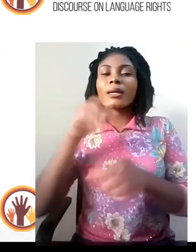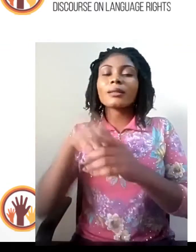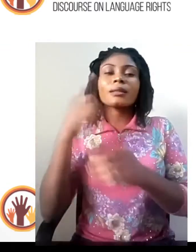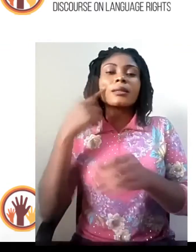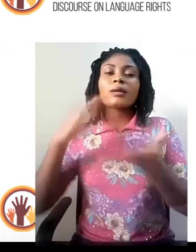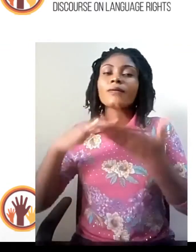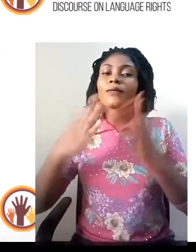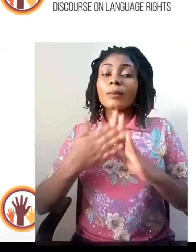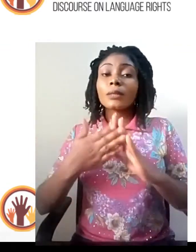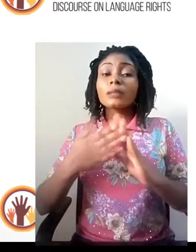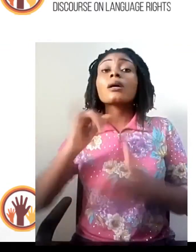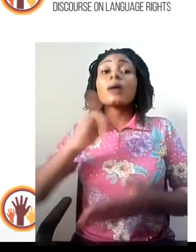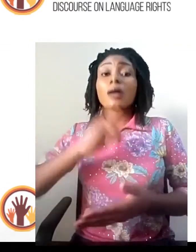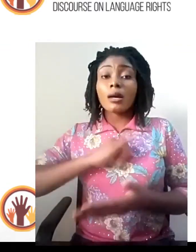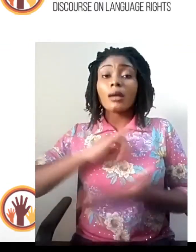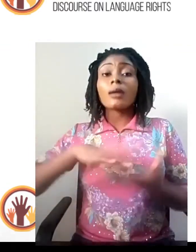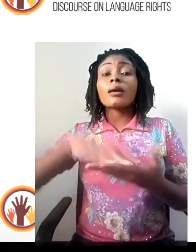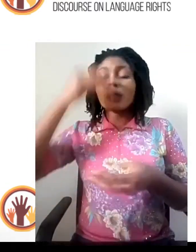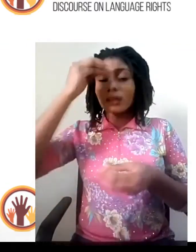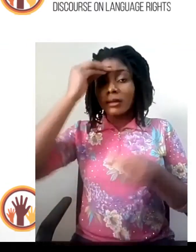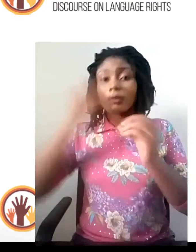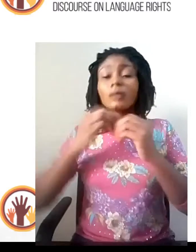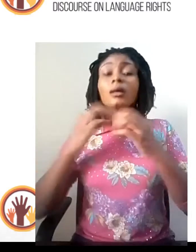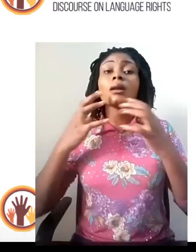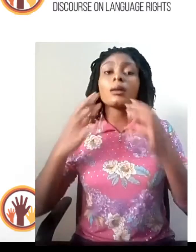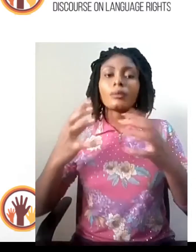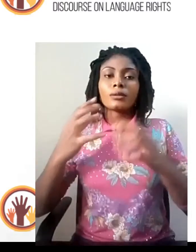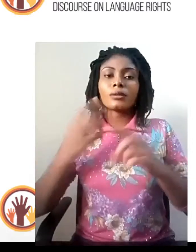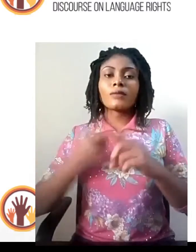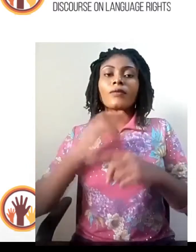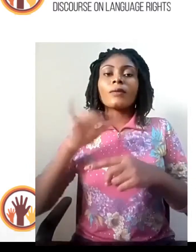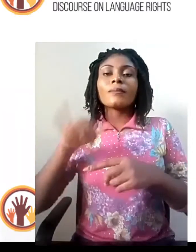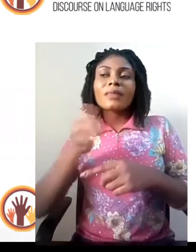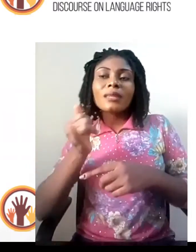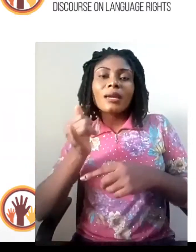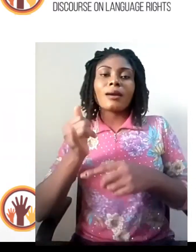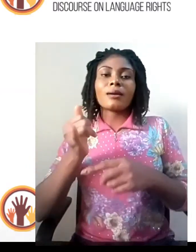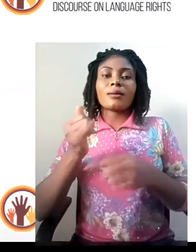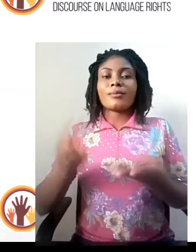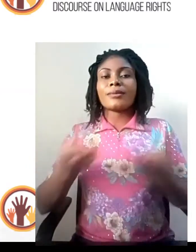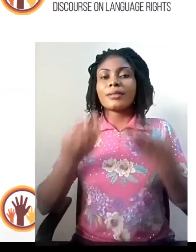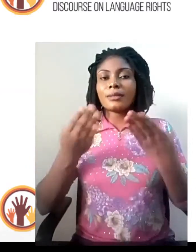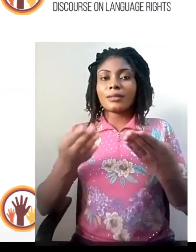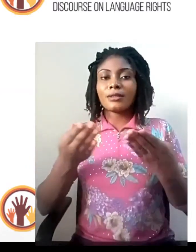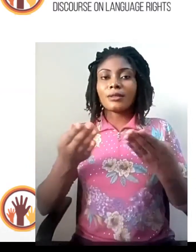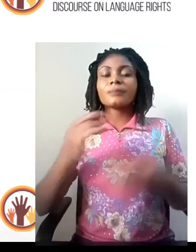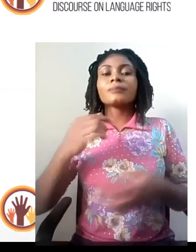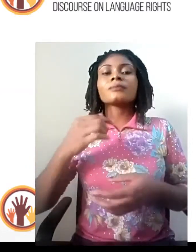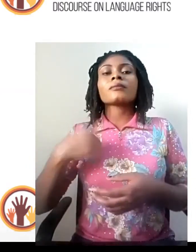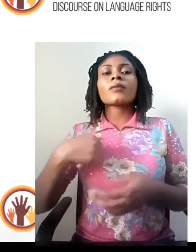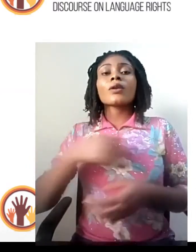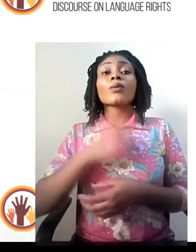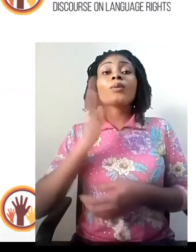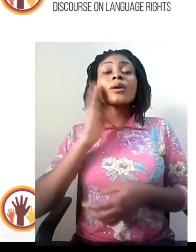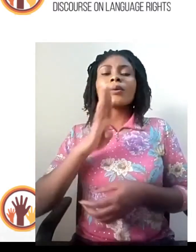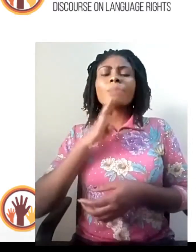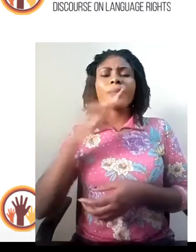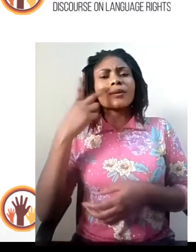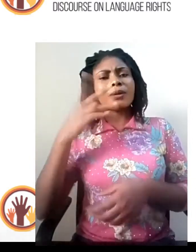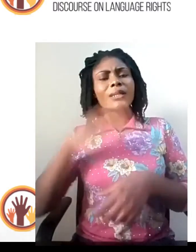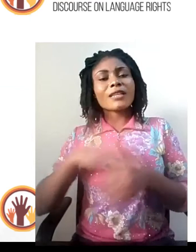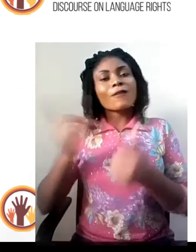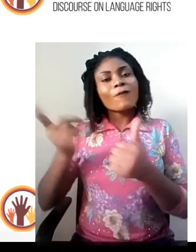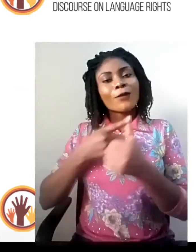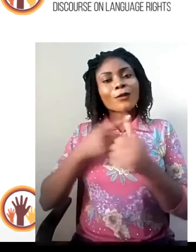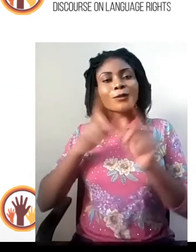learn a lot from their presentation. And we are going to be looking at some questions. The first question we will consider from